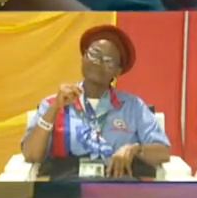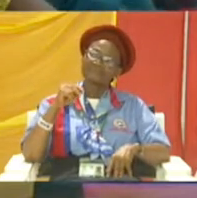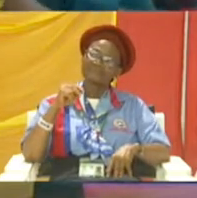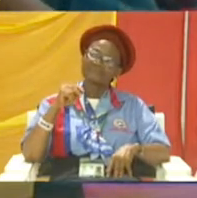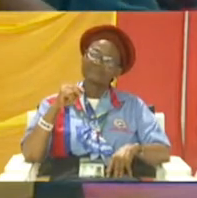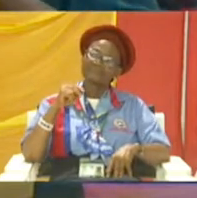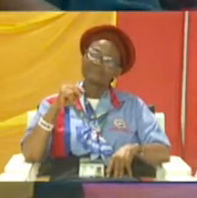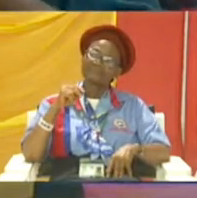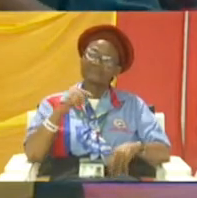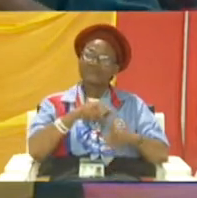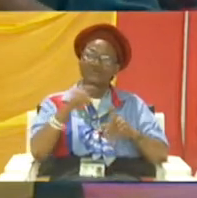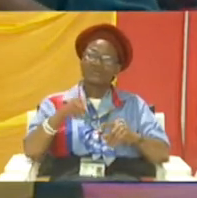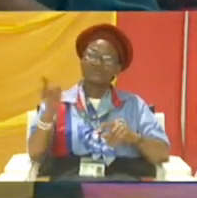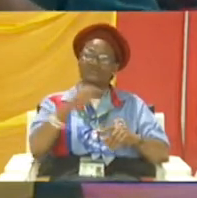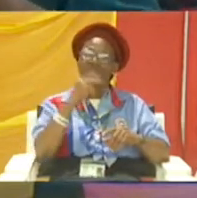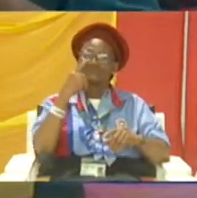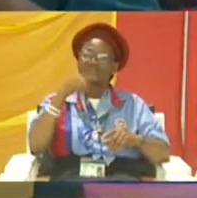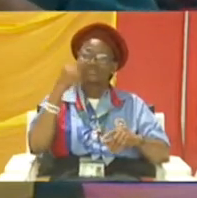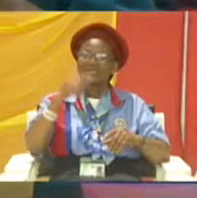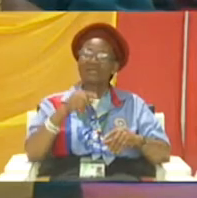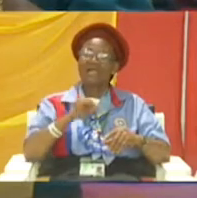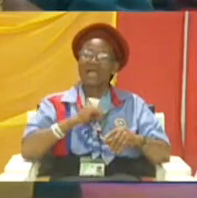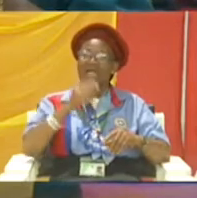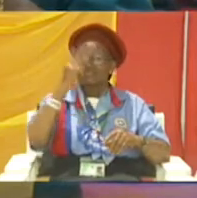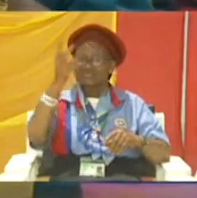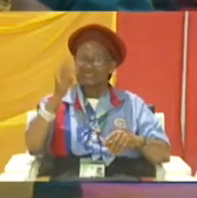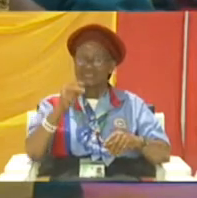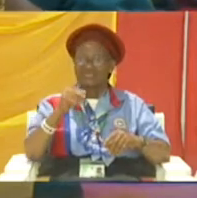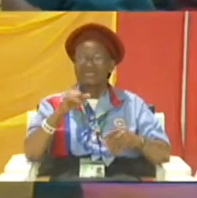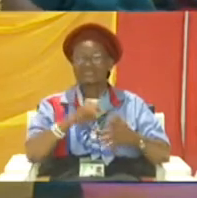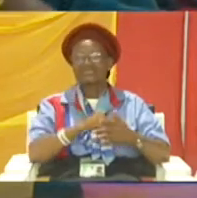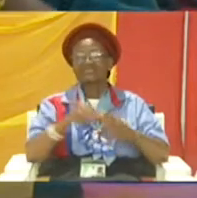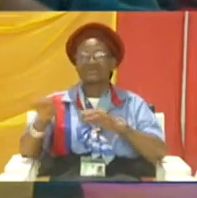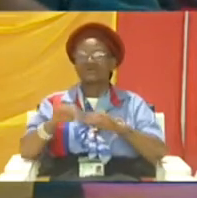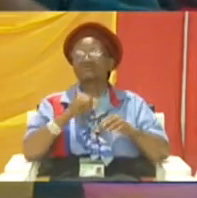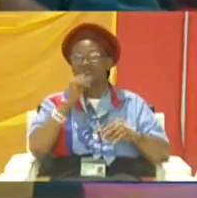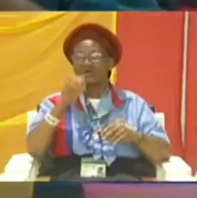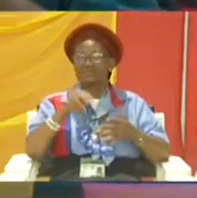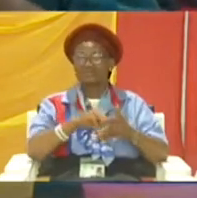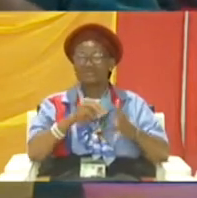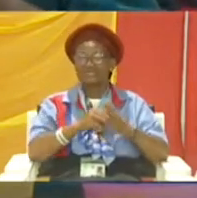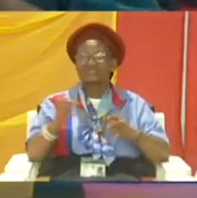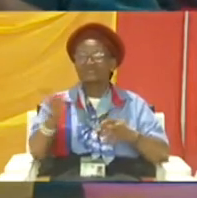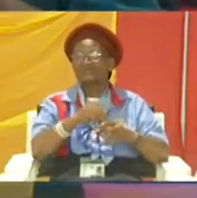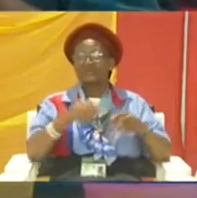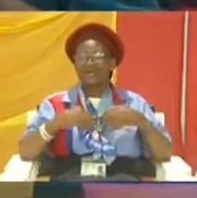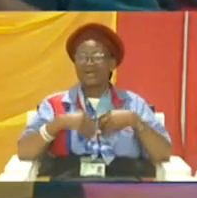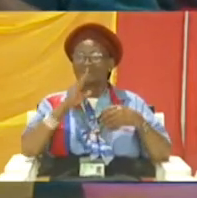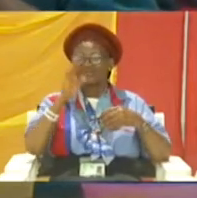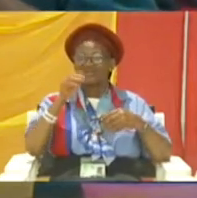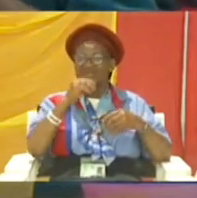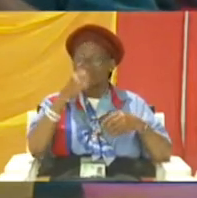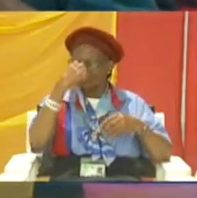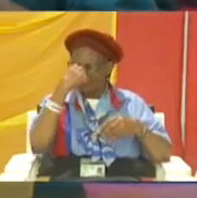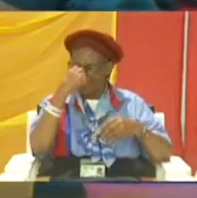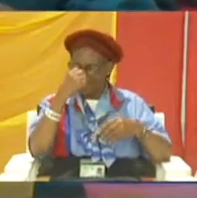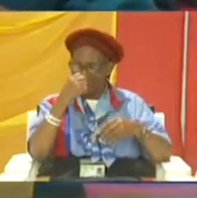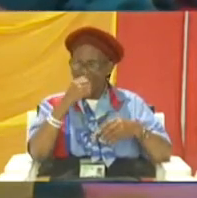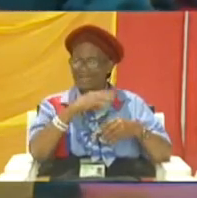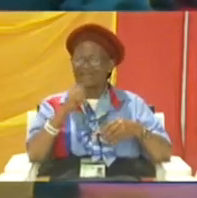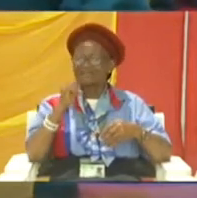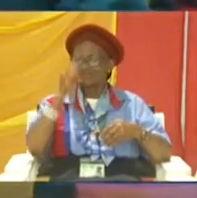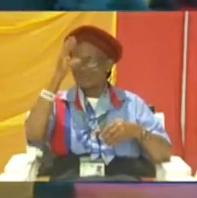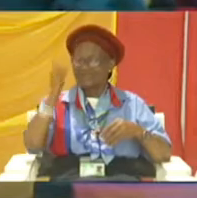When you say I see it, it didn't mean that you have been blind and now suddenly your eyes are open.